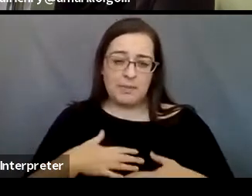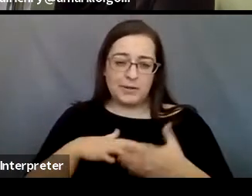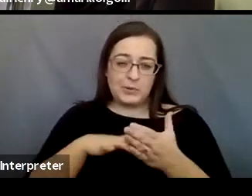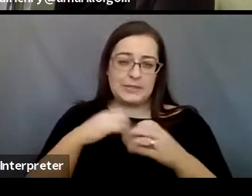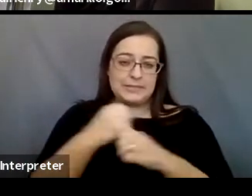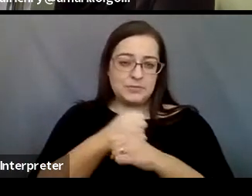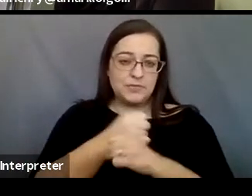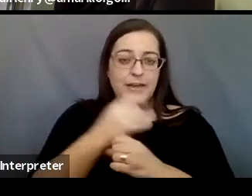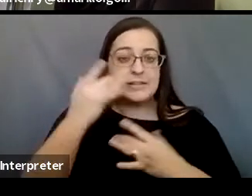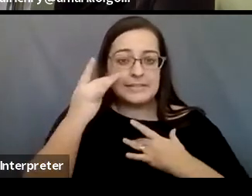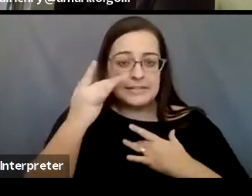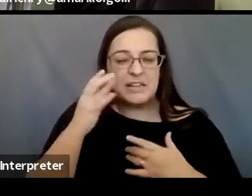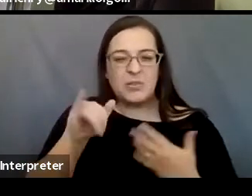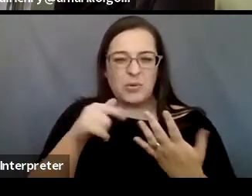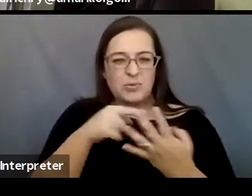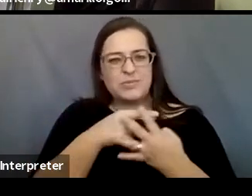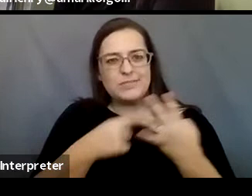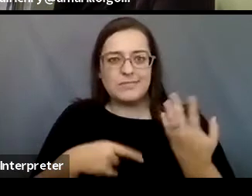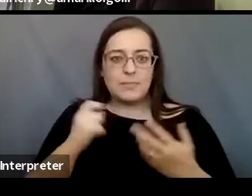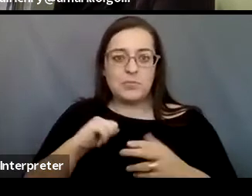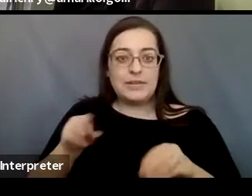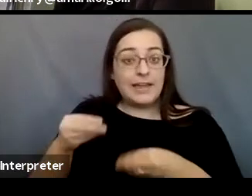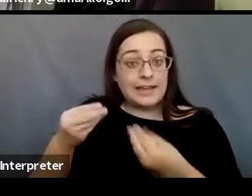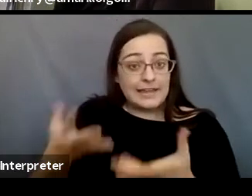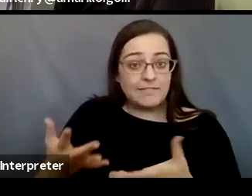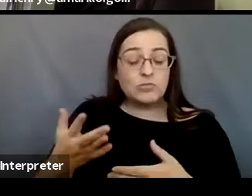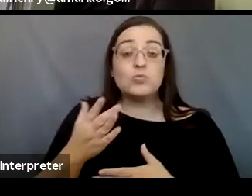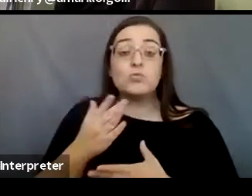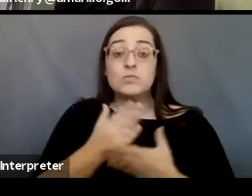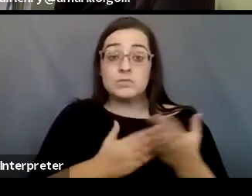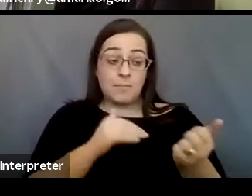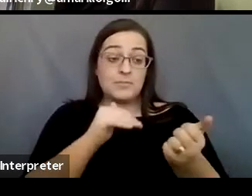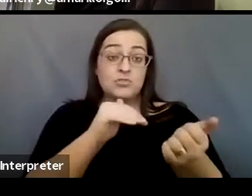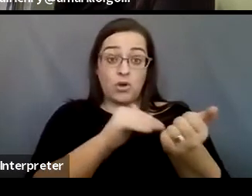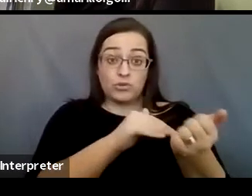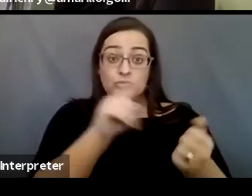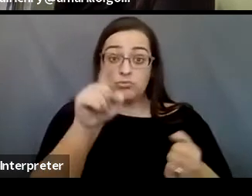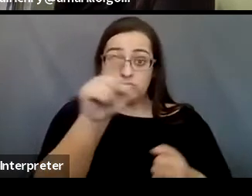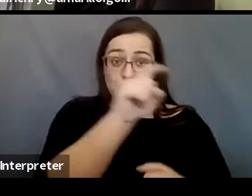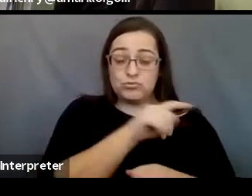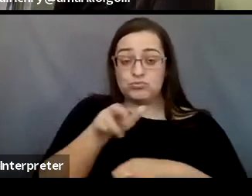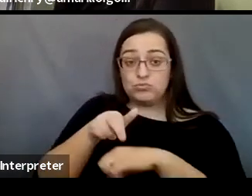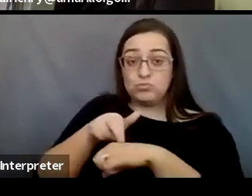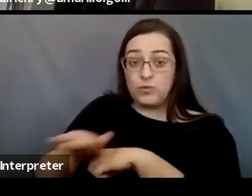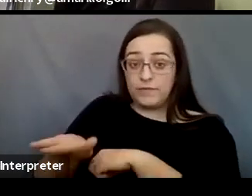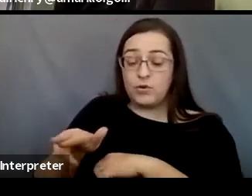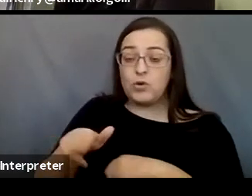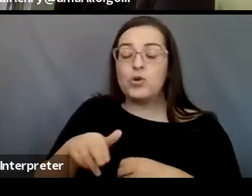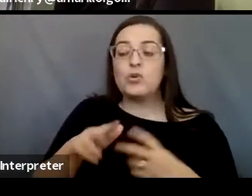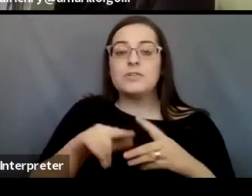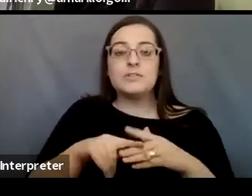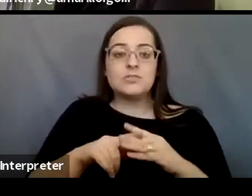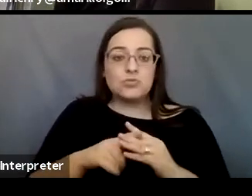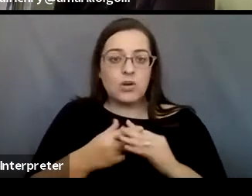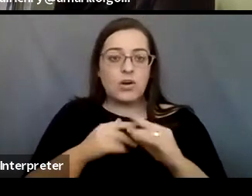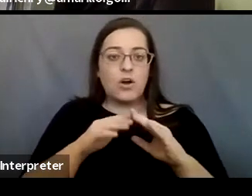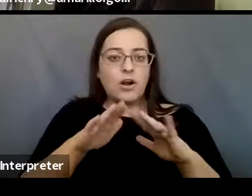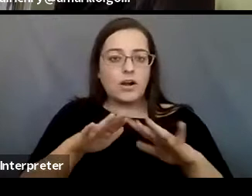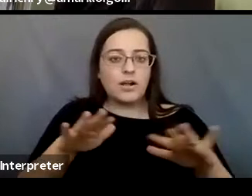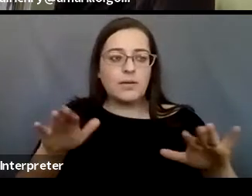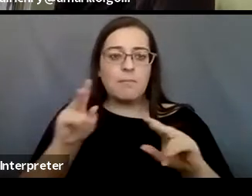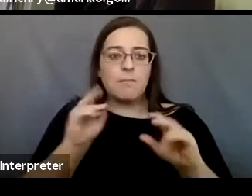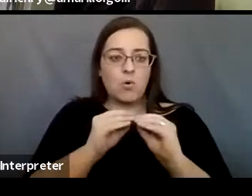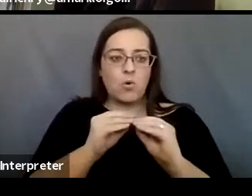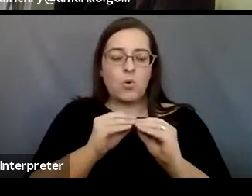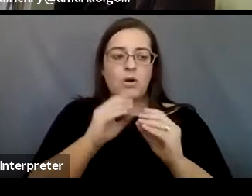present time. We've been getting some referrals from several physicians, but certainly I think as the word gets out, more physicians will be able